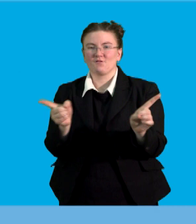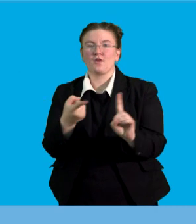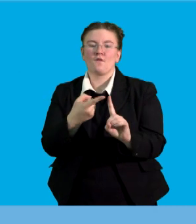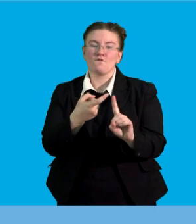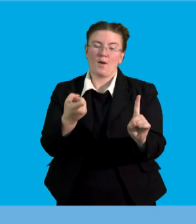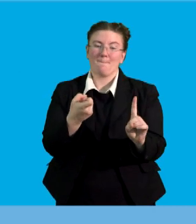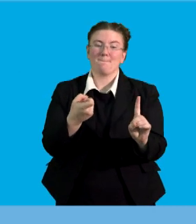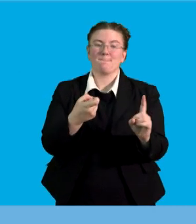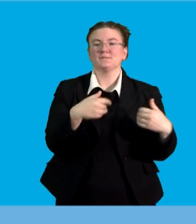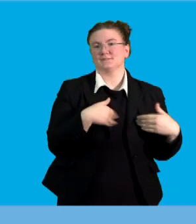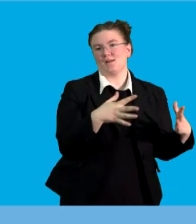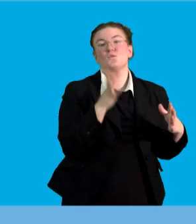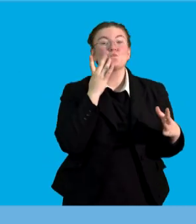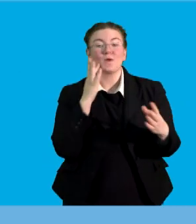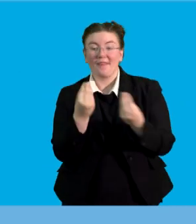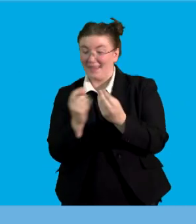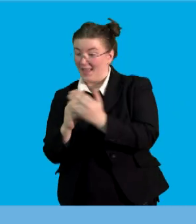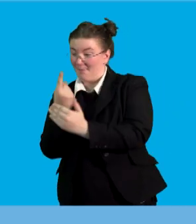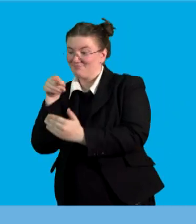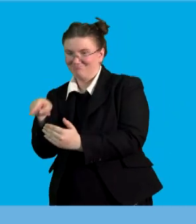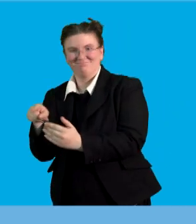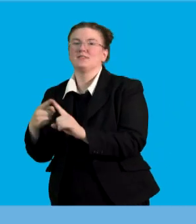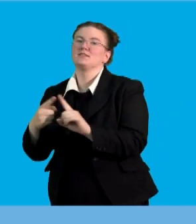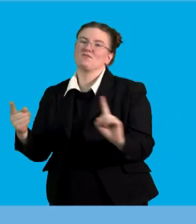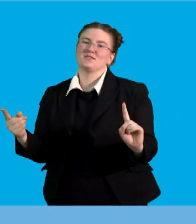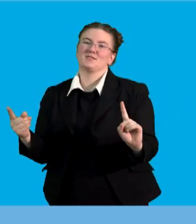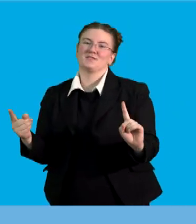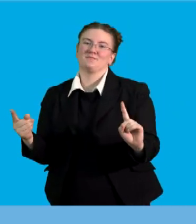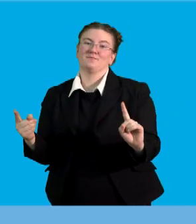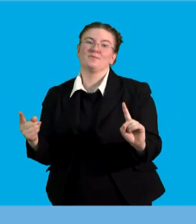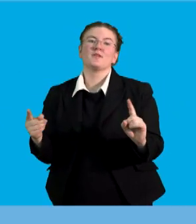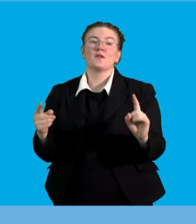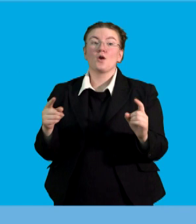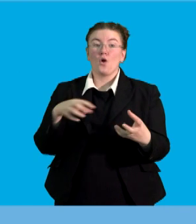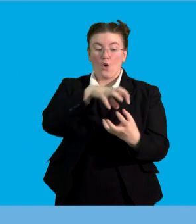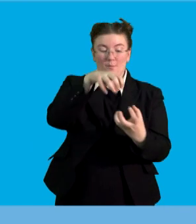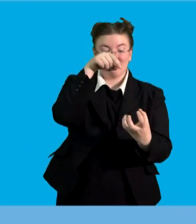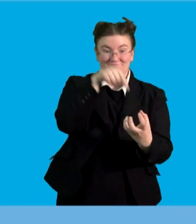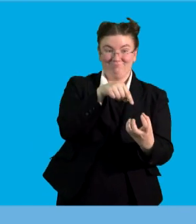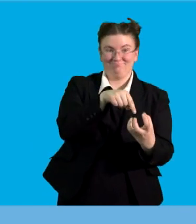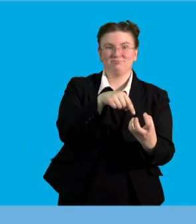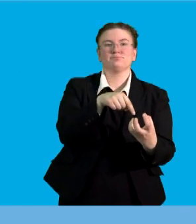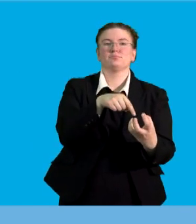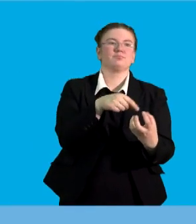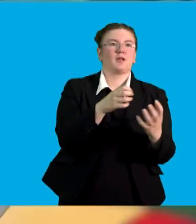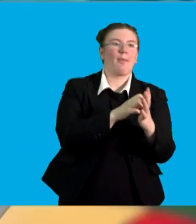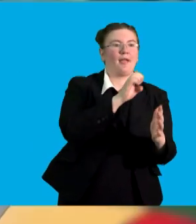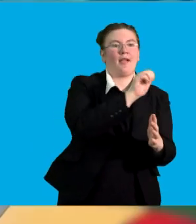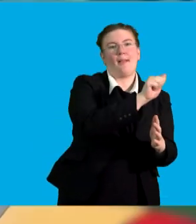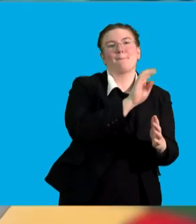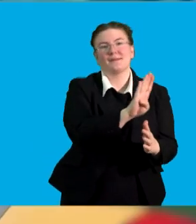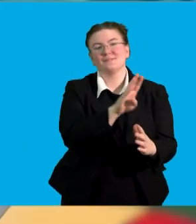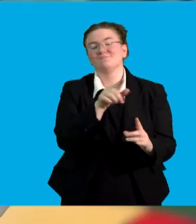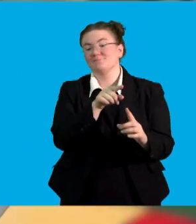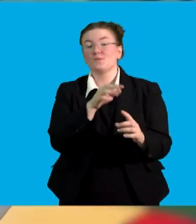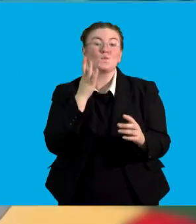have said, the properties of the compounds that are in the reactants, the ones that are reacting, are going to be different from the properties of